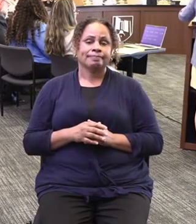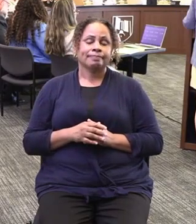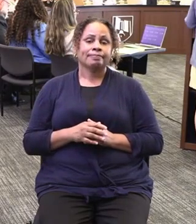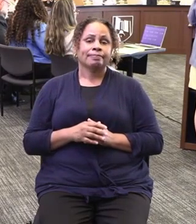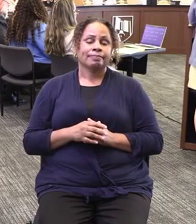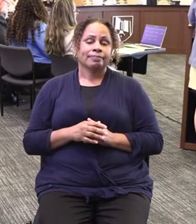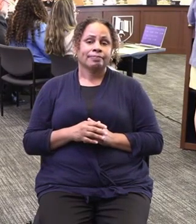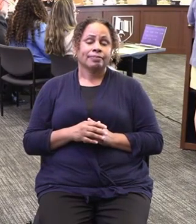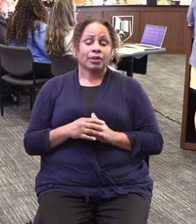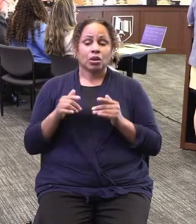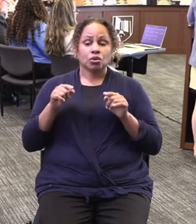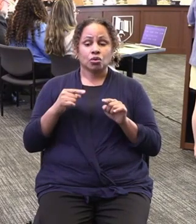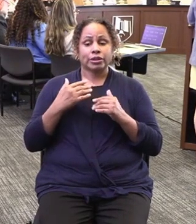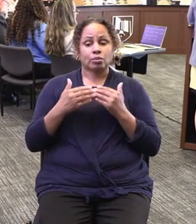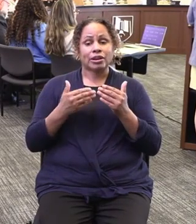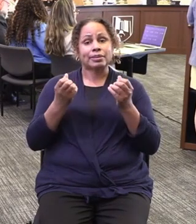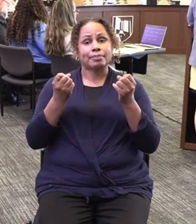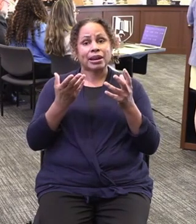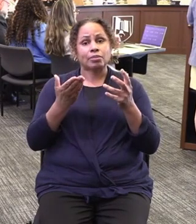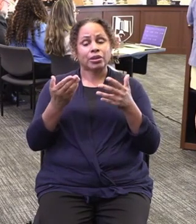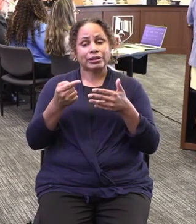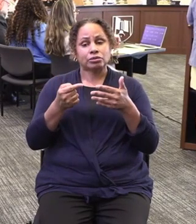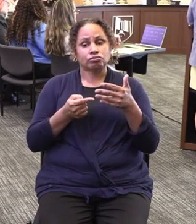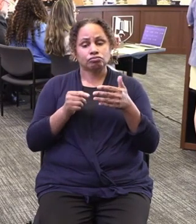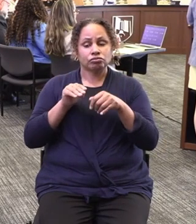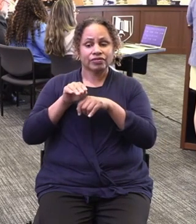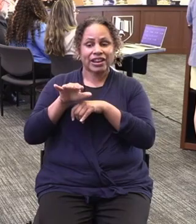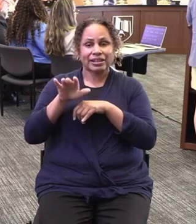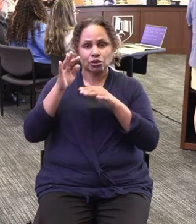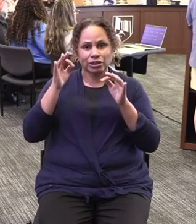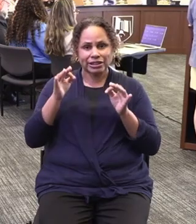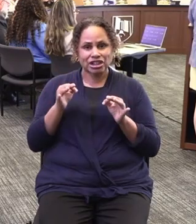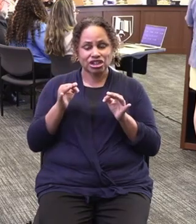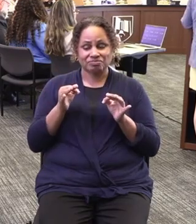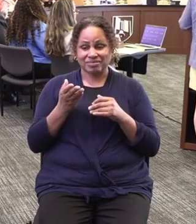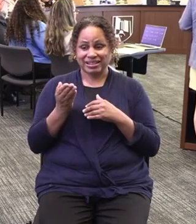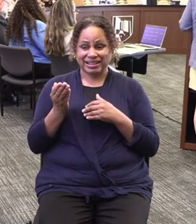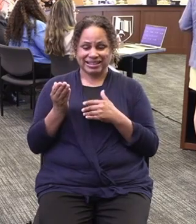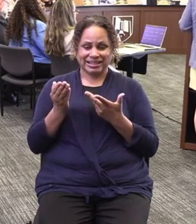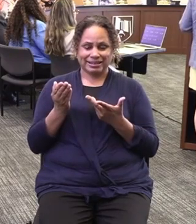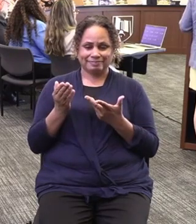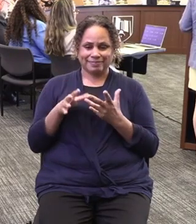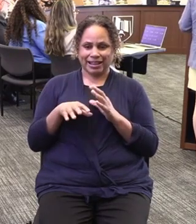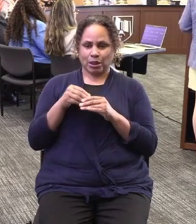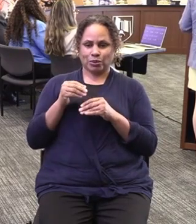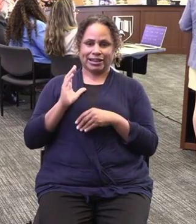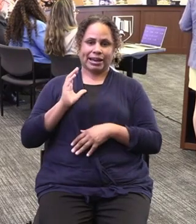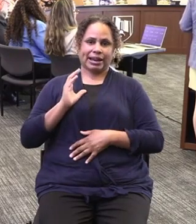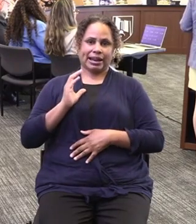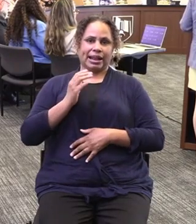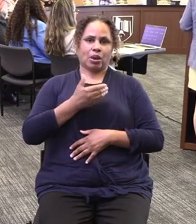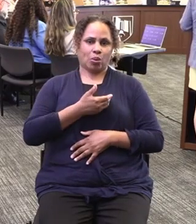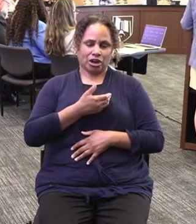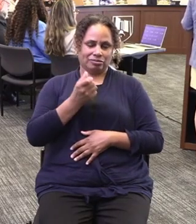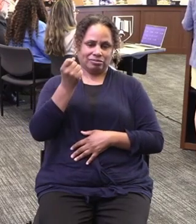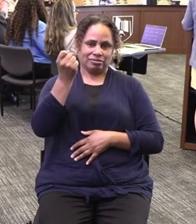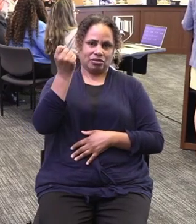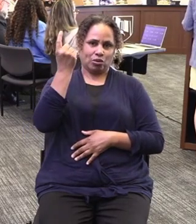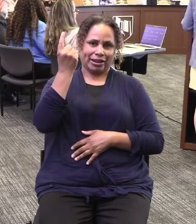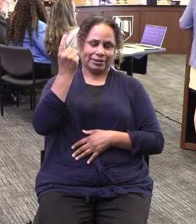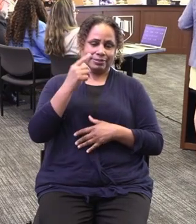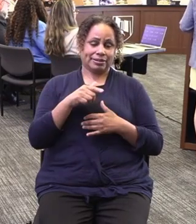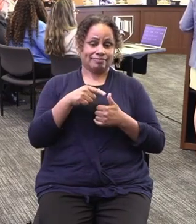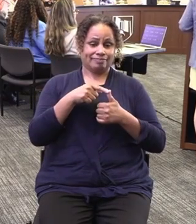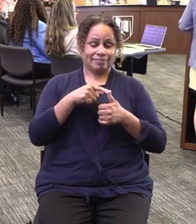And along the way, there are multiple factors shaping this decision, things that are outside of some of our own grasp.